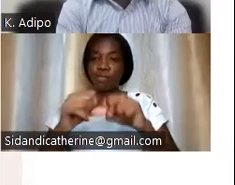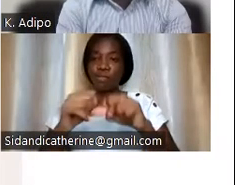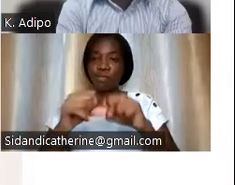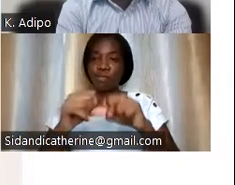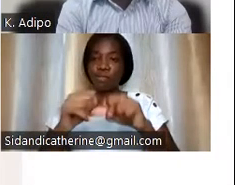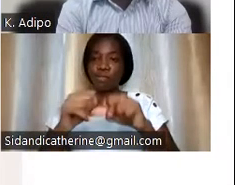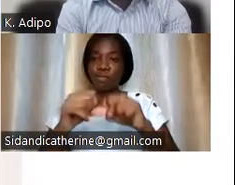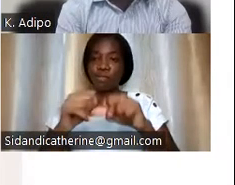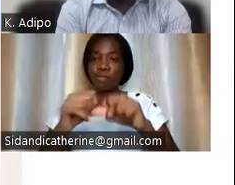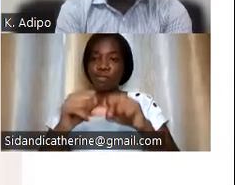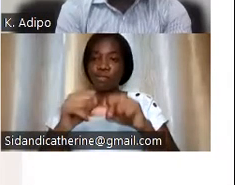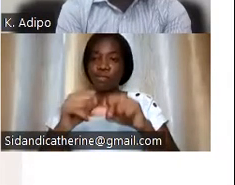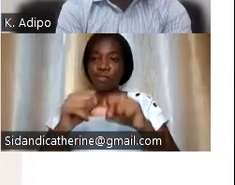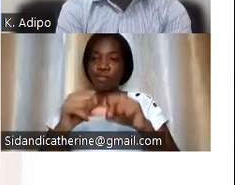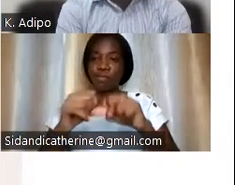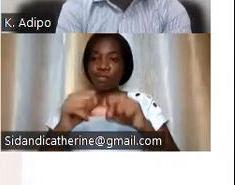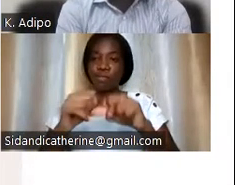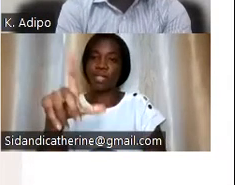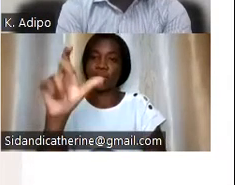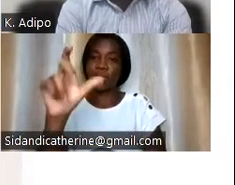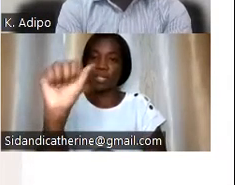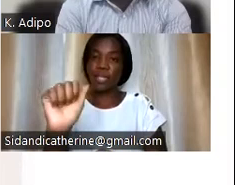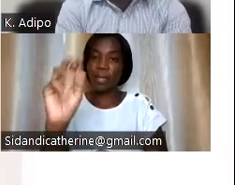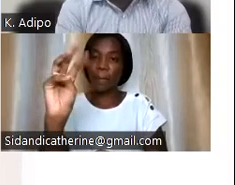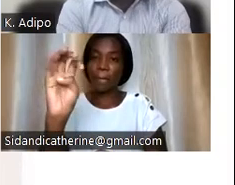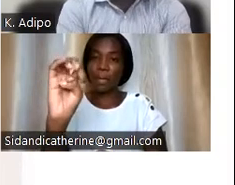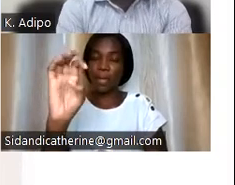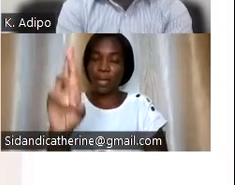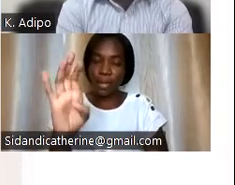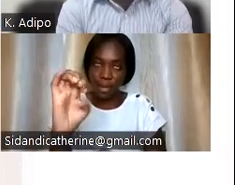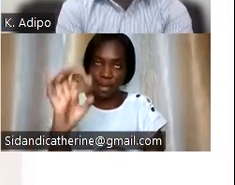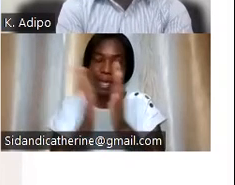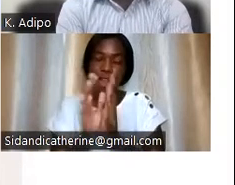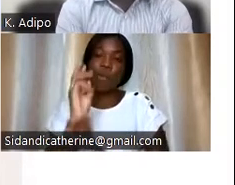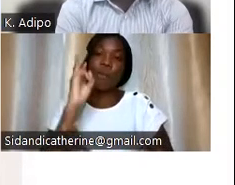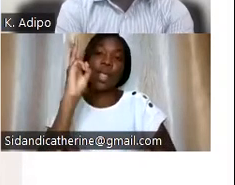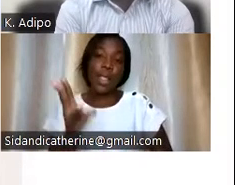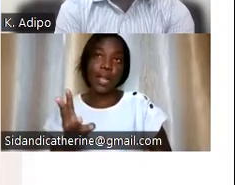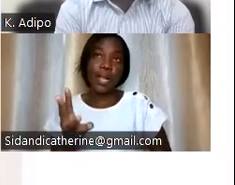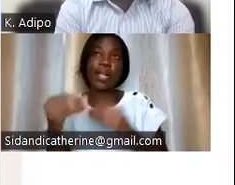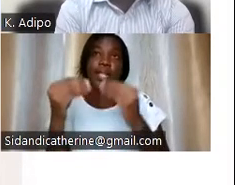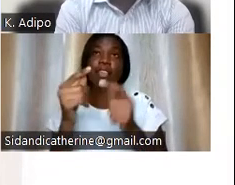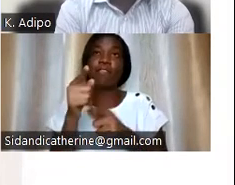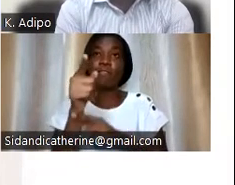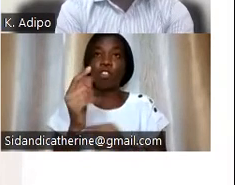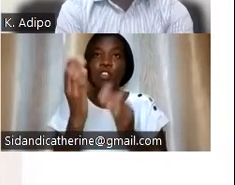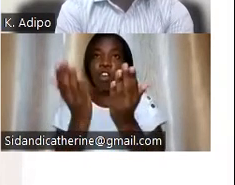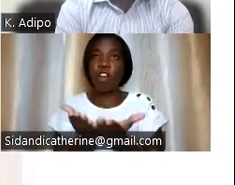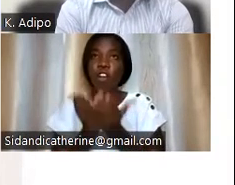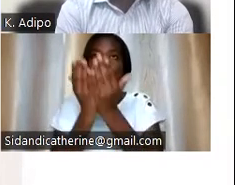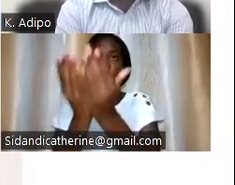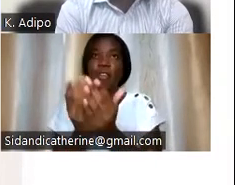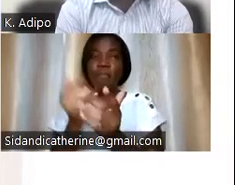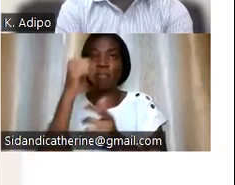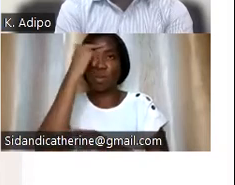and they will give you an offer, because they have an offer for our viewers and